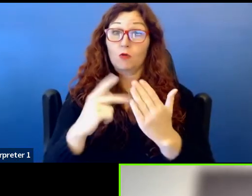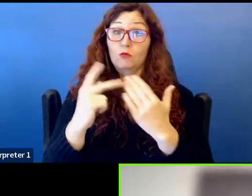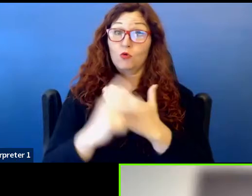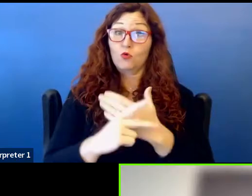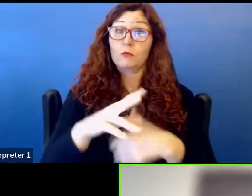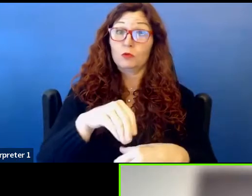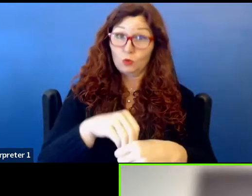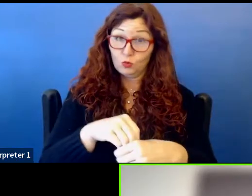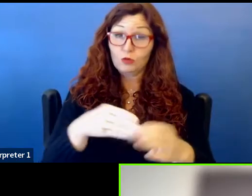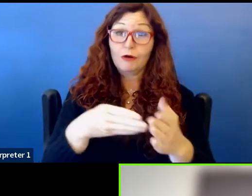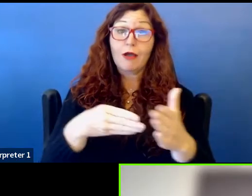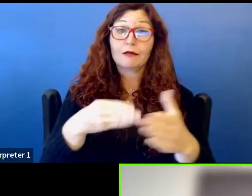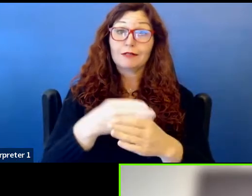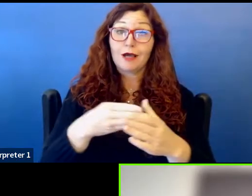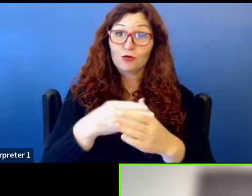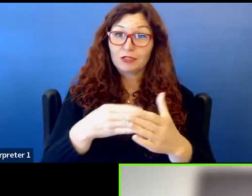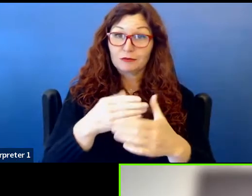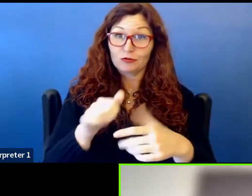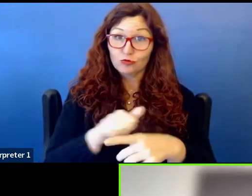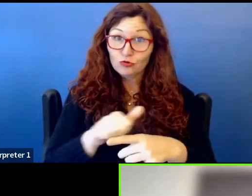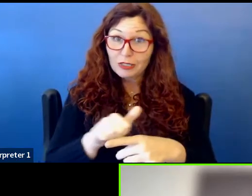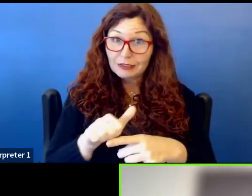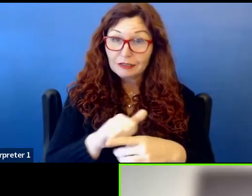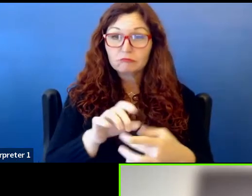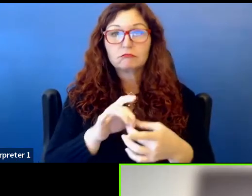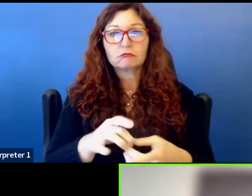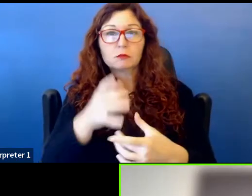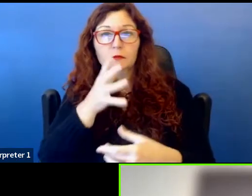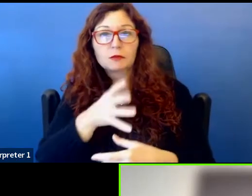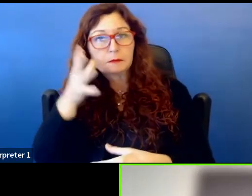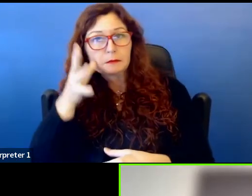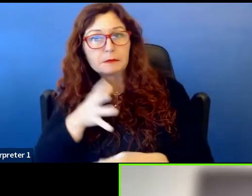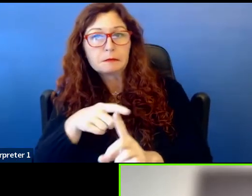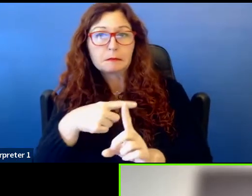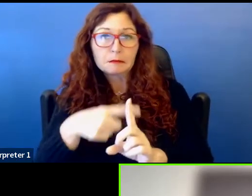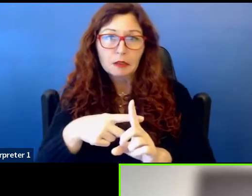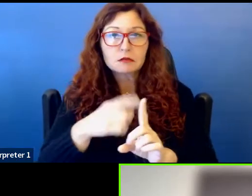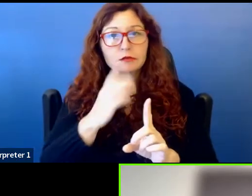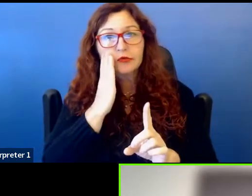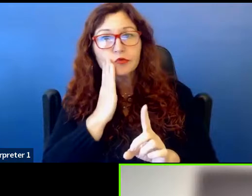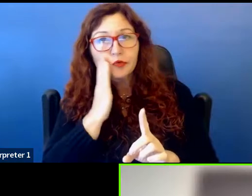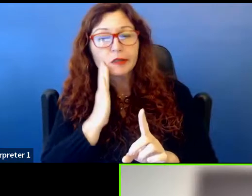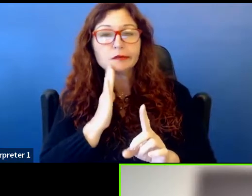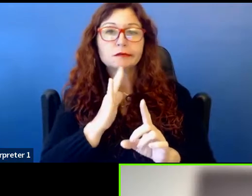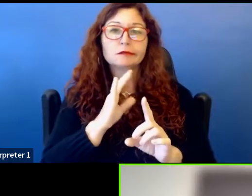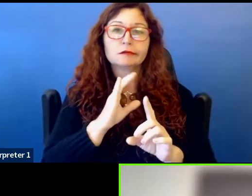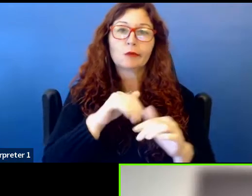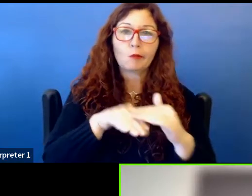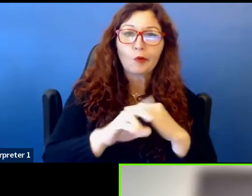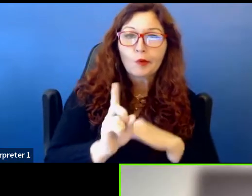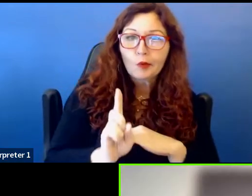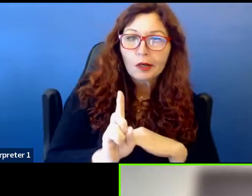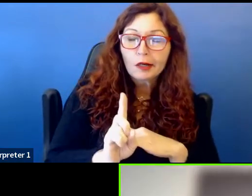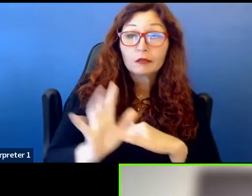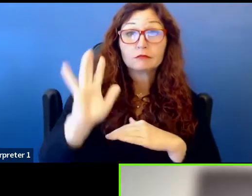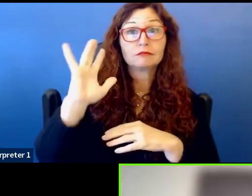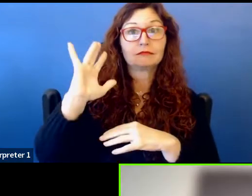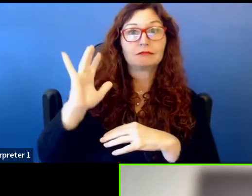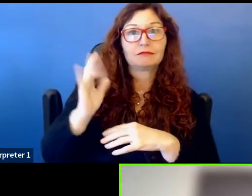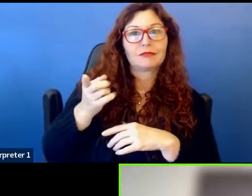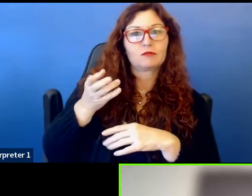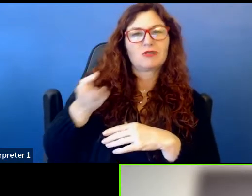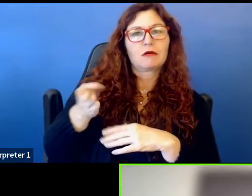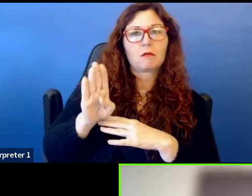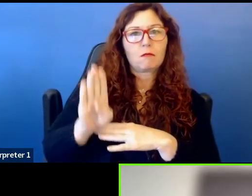training both gender-based as well as race and ethnicity base i spent seven years in baltimore where that's i ran our